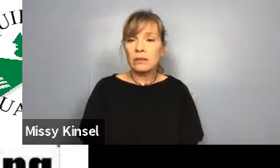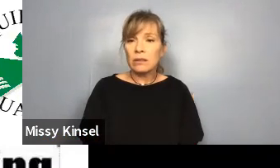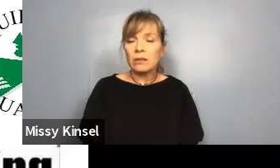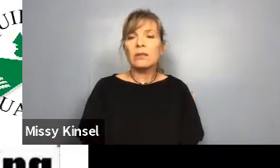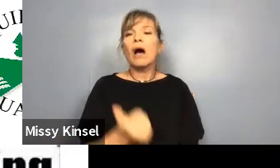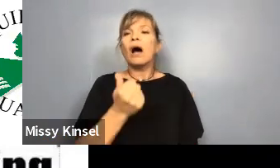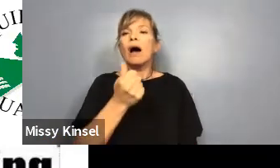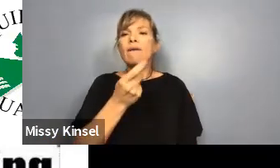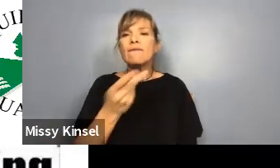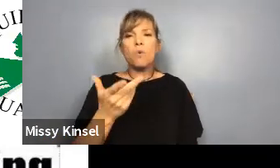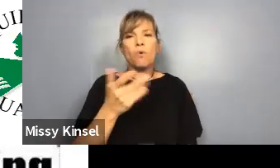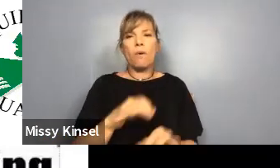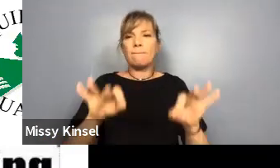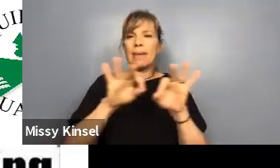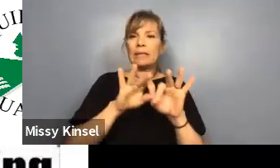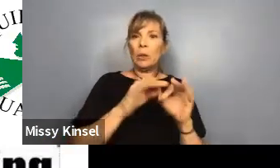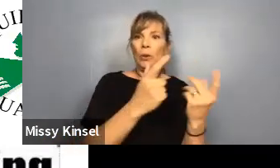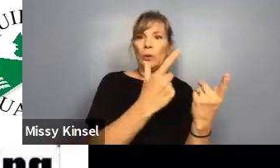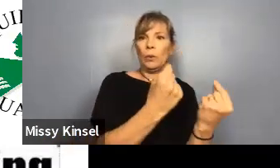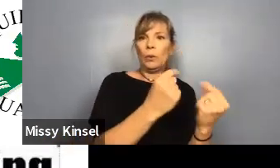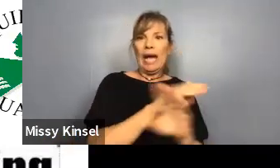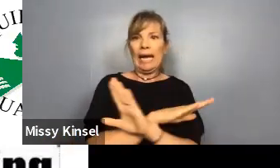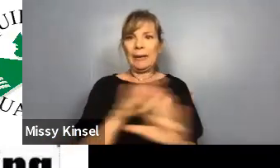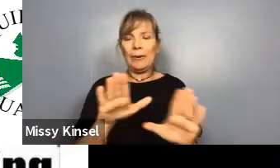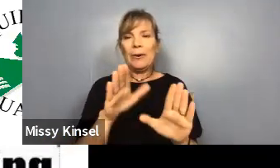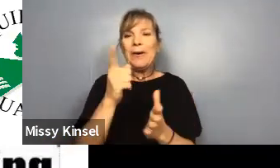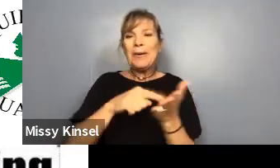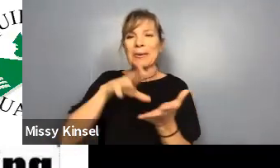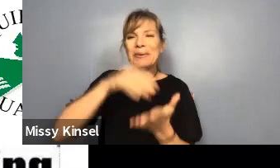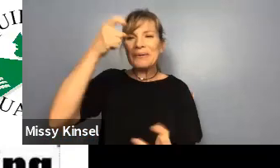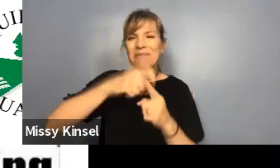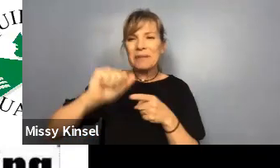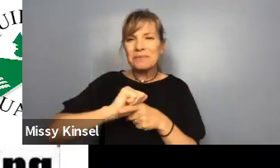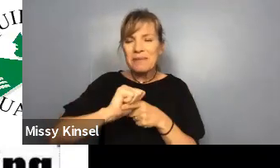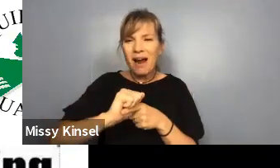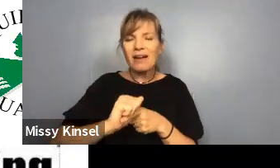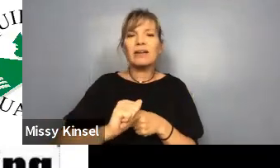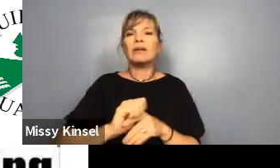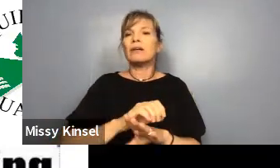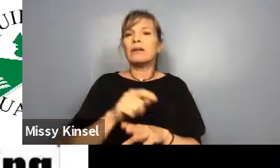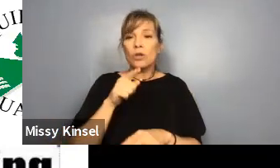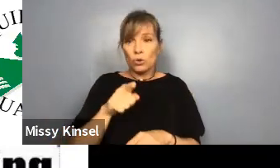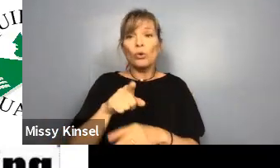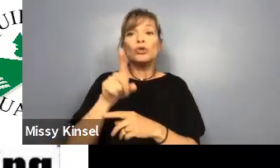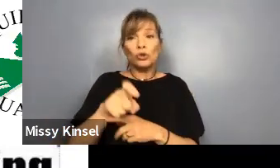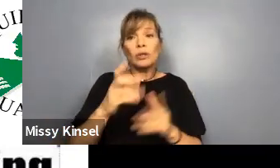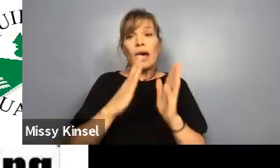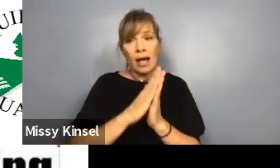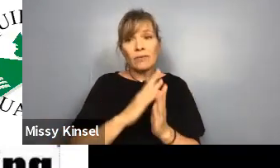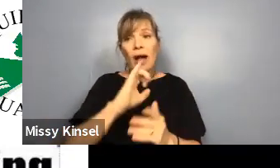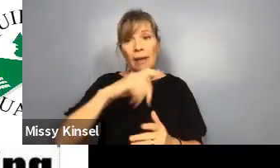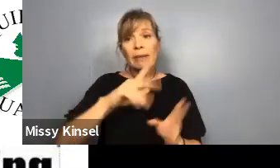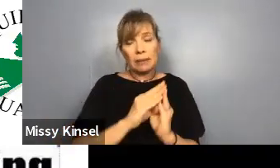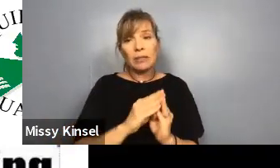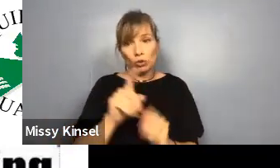a couple of main do's and don'ts or things to take away from this webinar. You should ask for an IEP